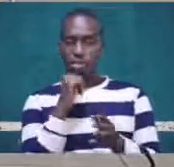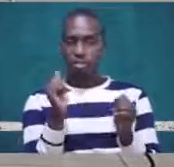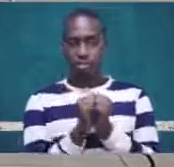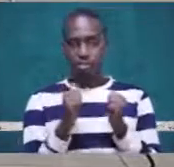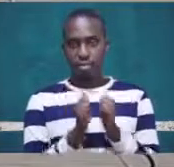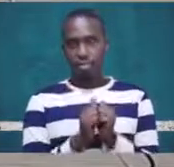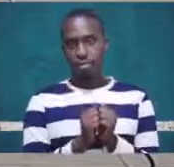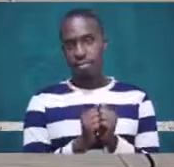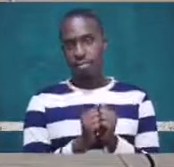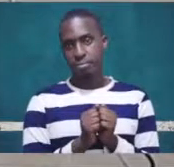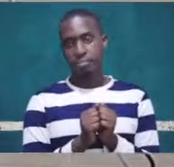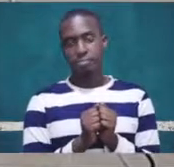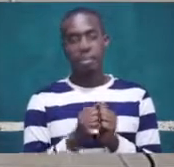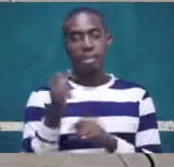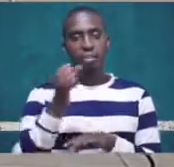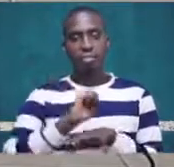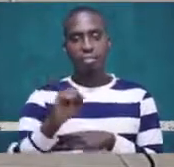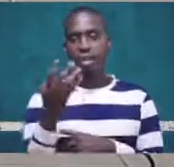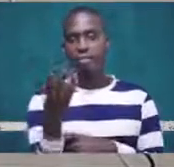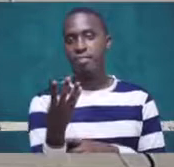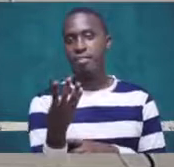difficult. Senior 4,